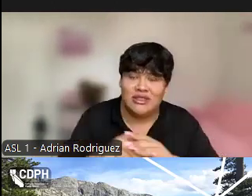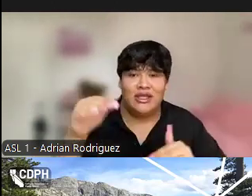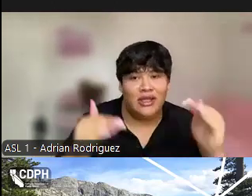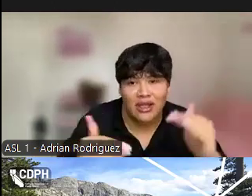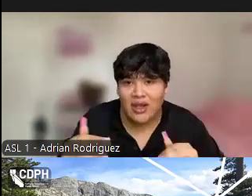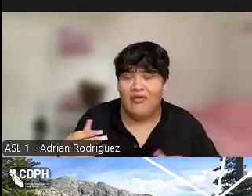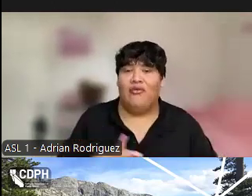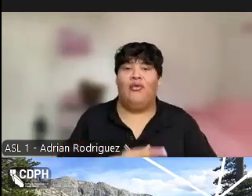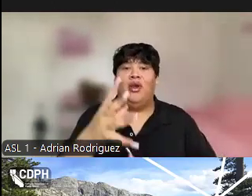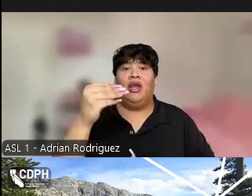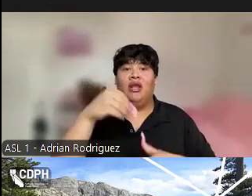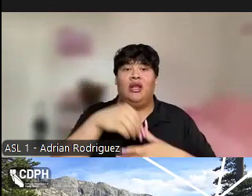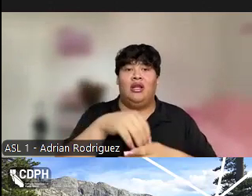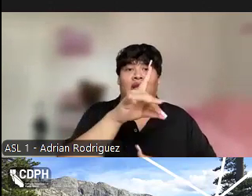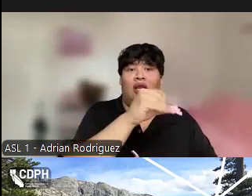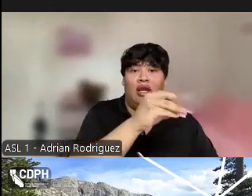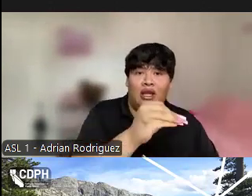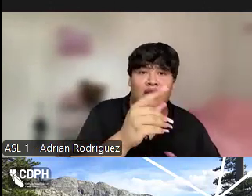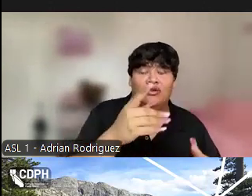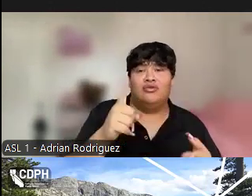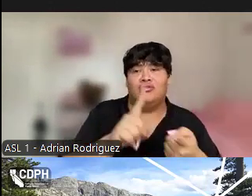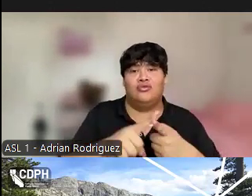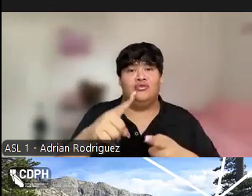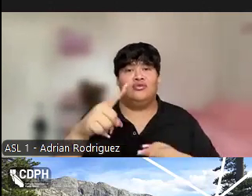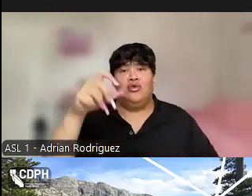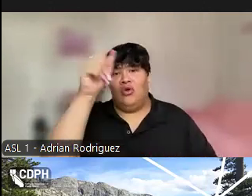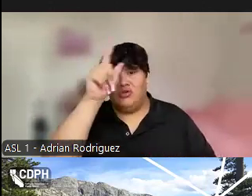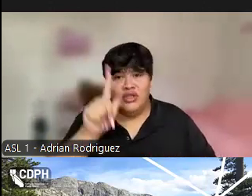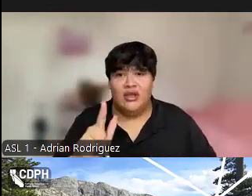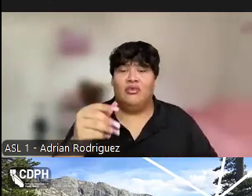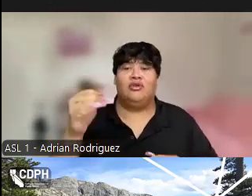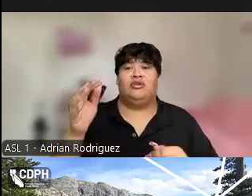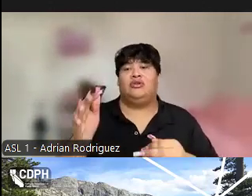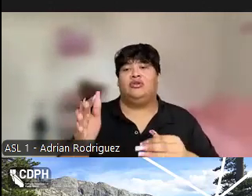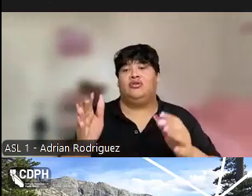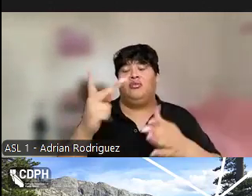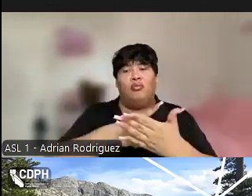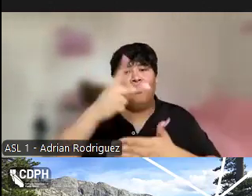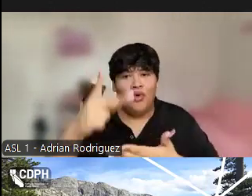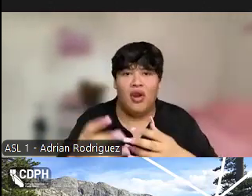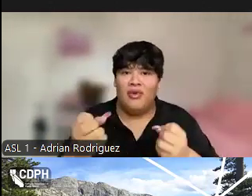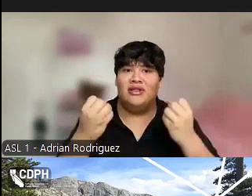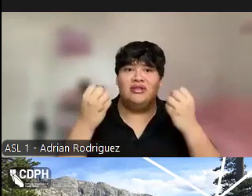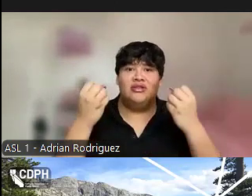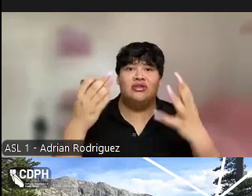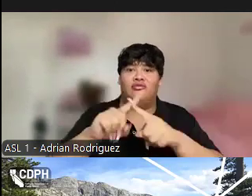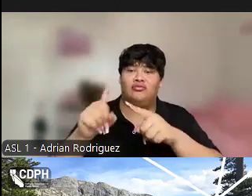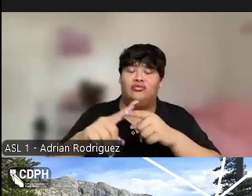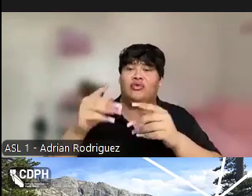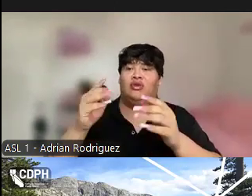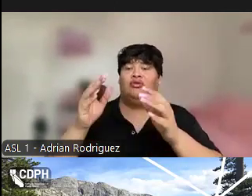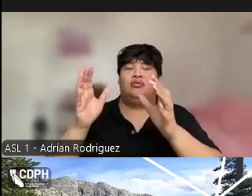the 80s enabled the establishment of the Alzheimer's Disease Program and several diagnostic and treatment